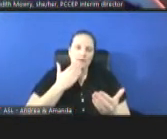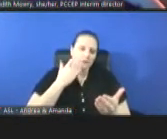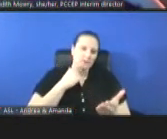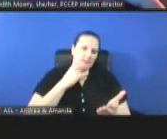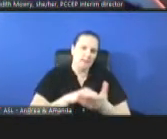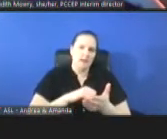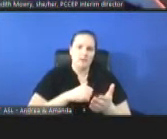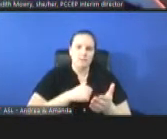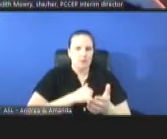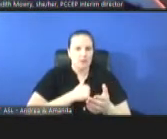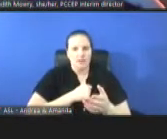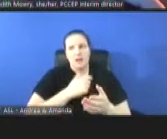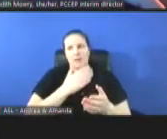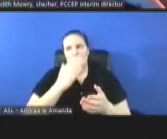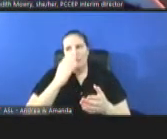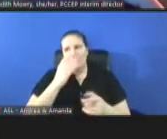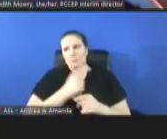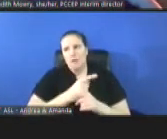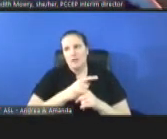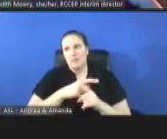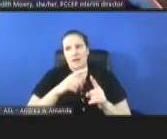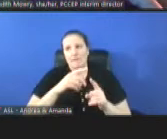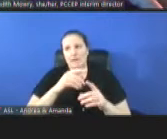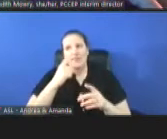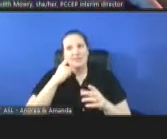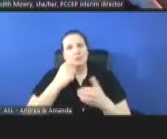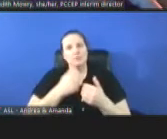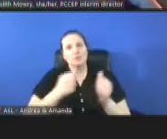You know, I don't have a better answer than that.